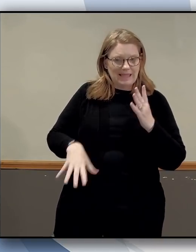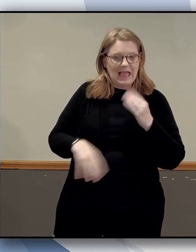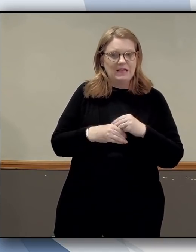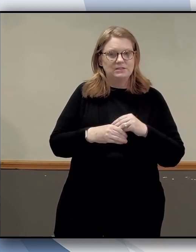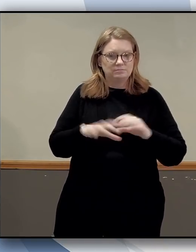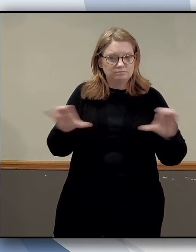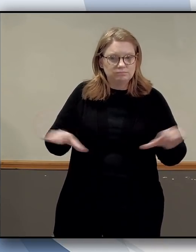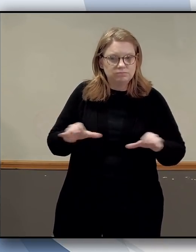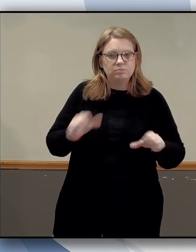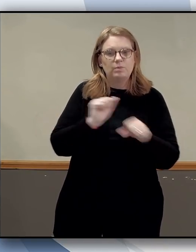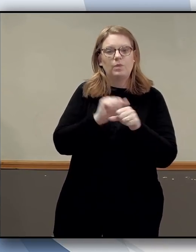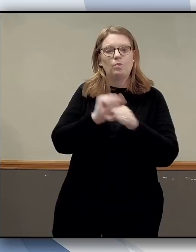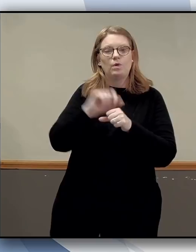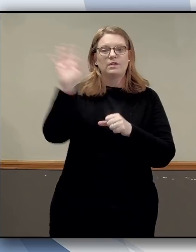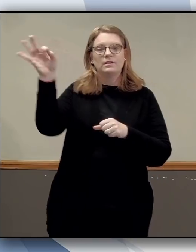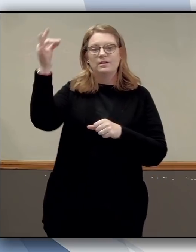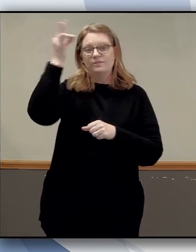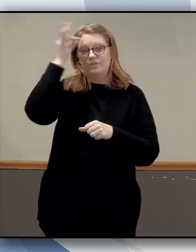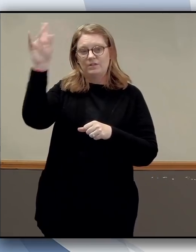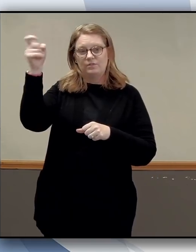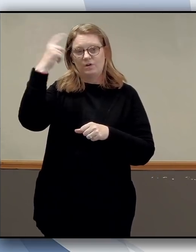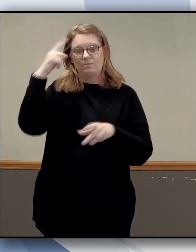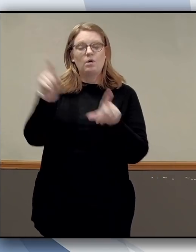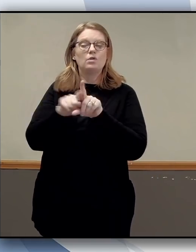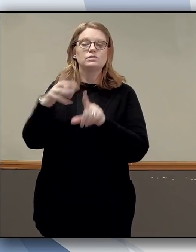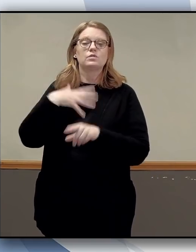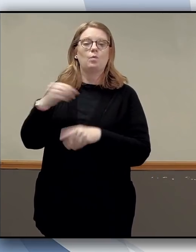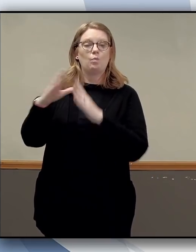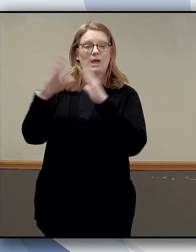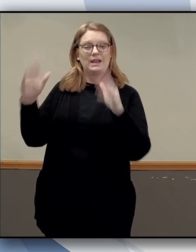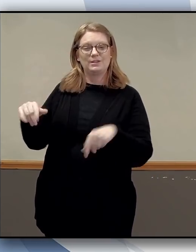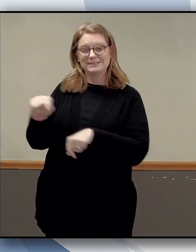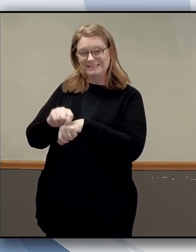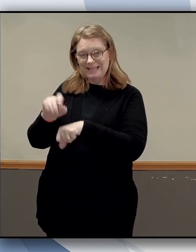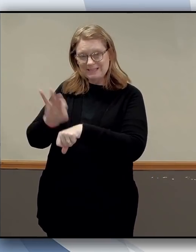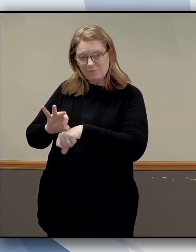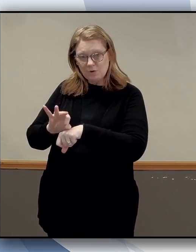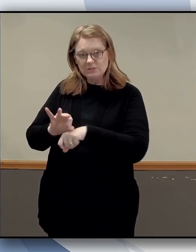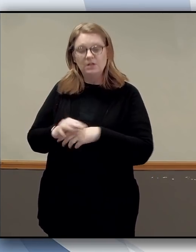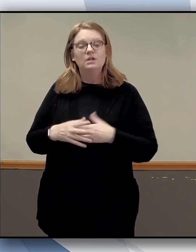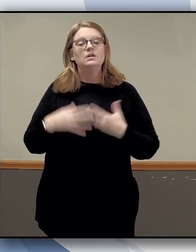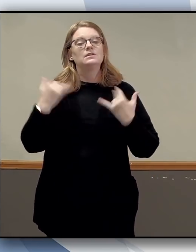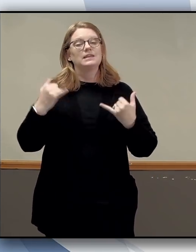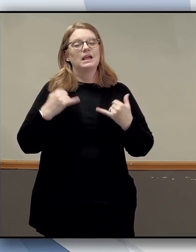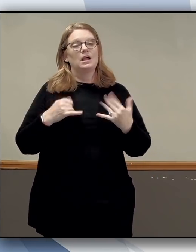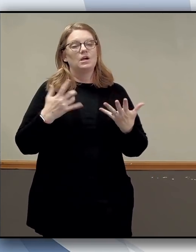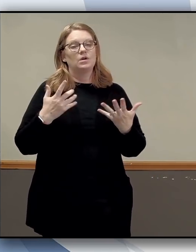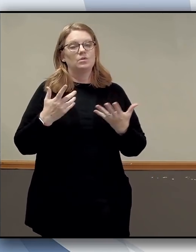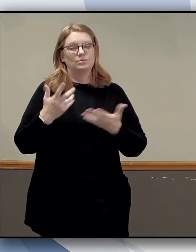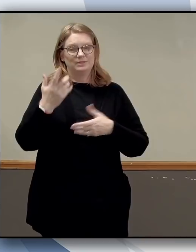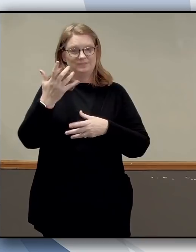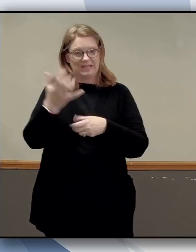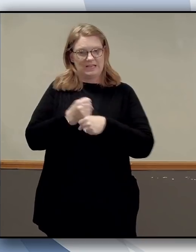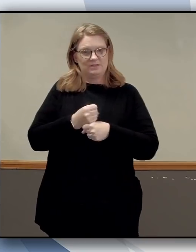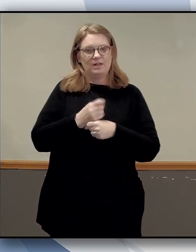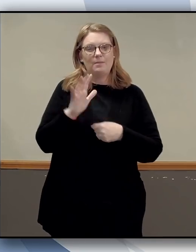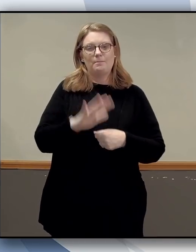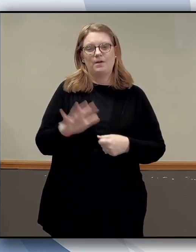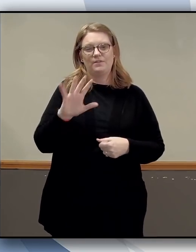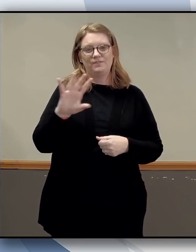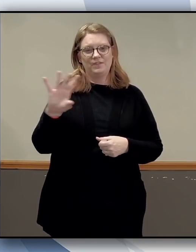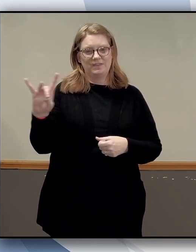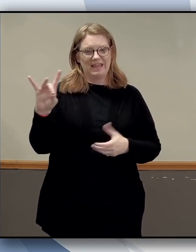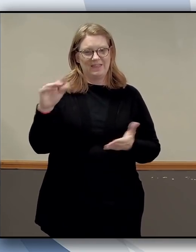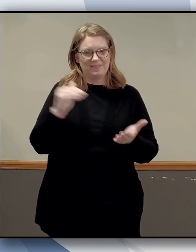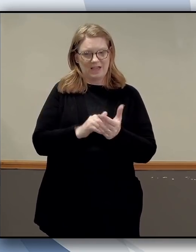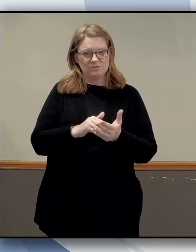work of the federal government and the White House Task Force, we currently now have in-state, have received shipment of about 58,000